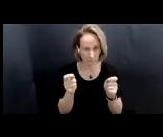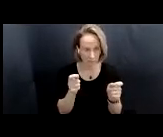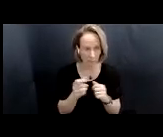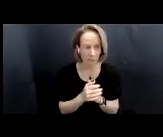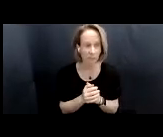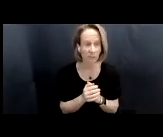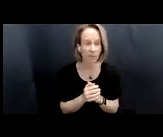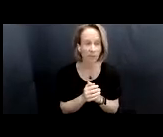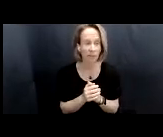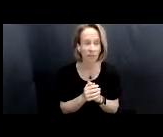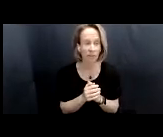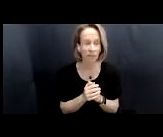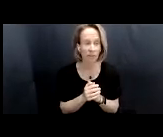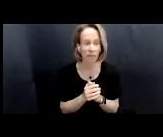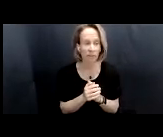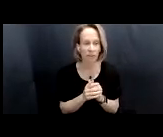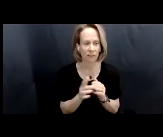lay legal,